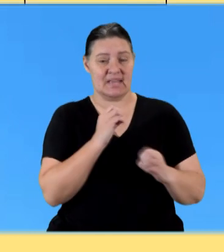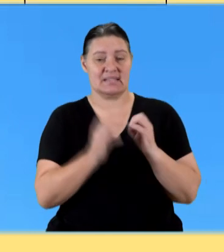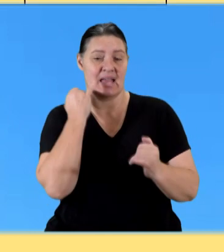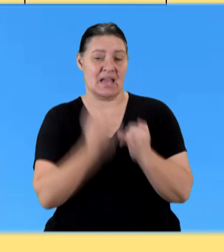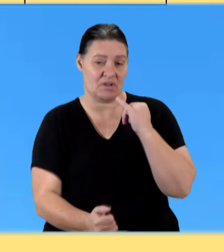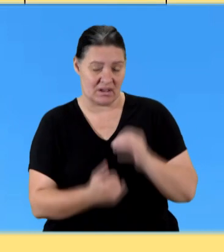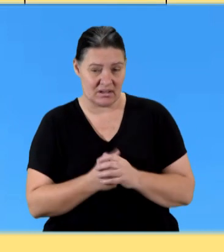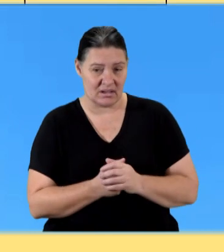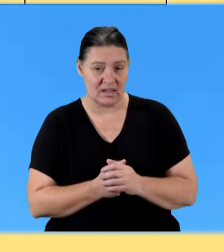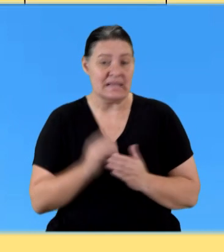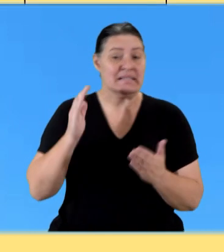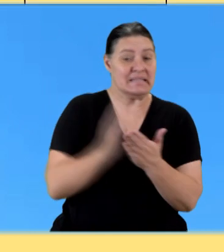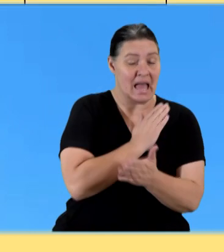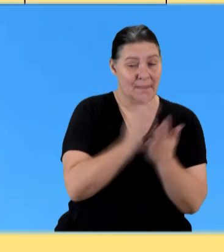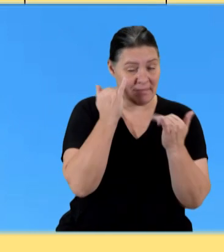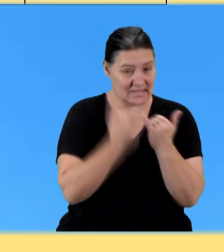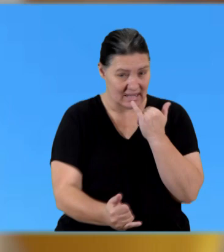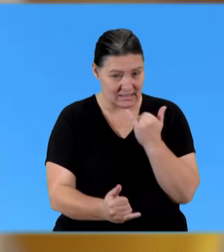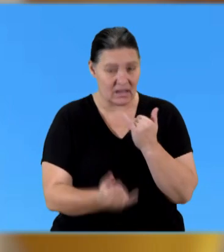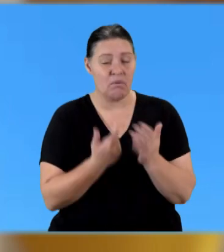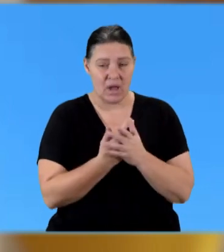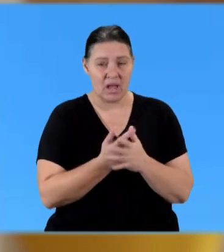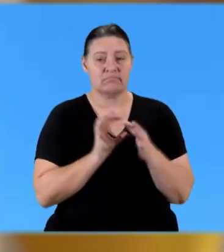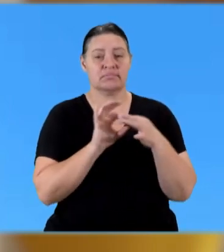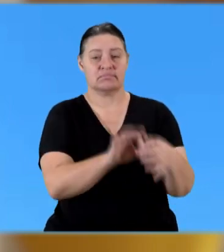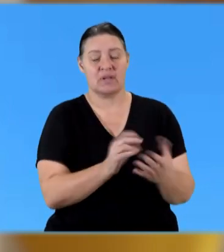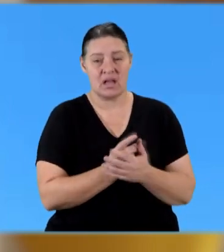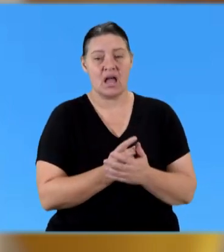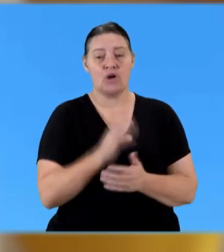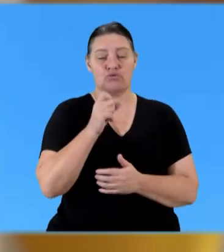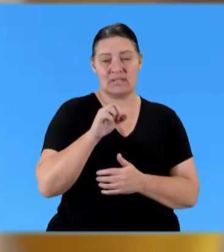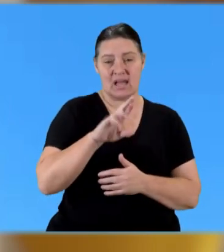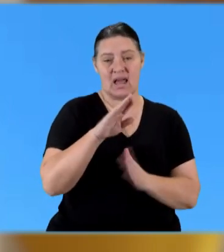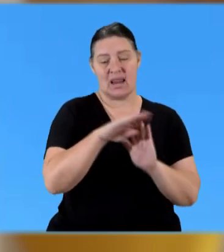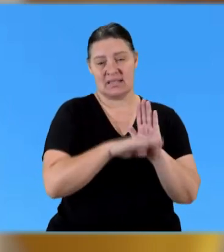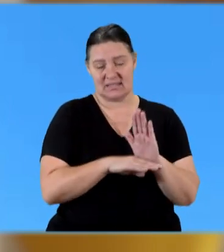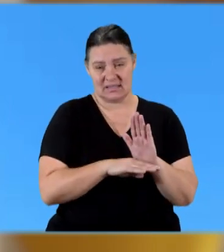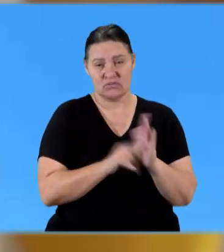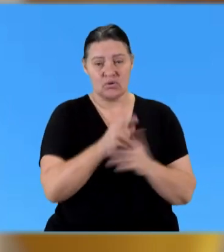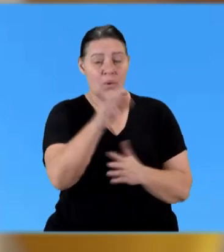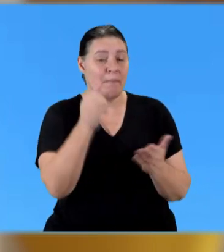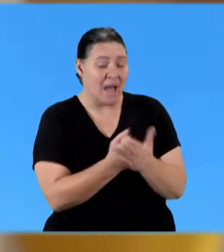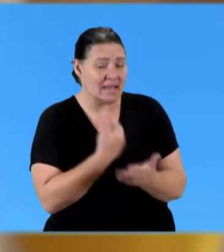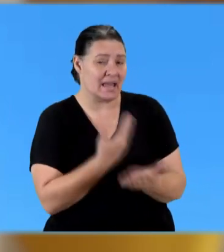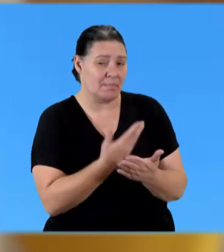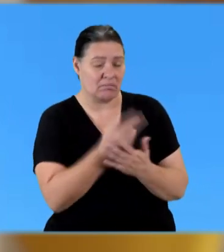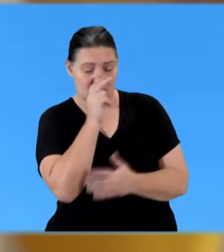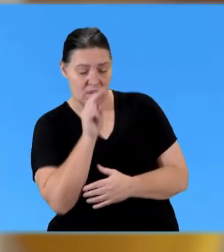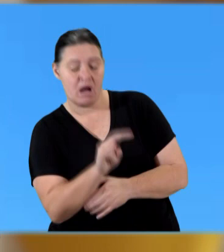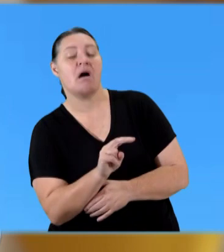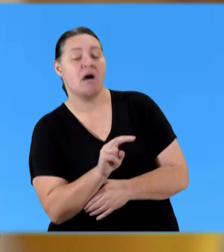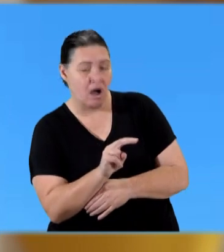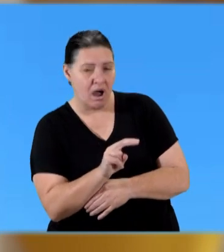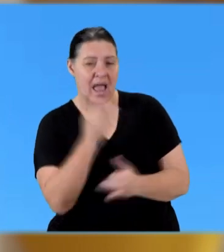correcting these errors. Some of the errors will relate to the creditors list. So you must be able now to